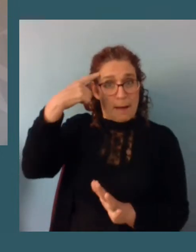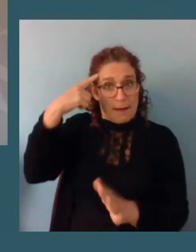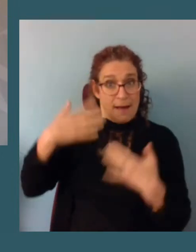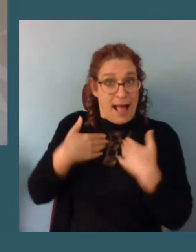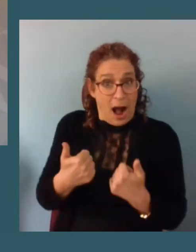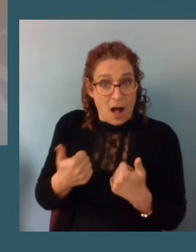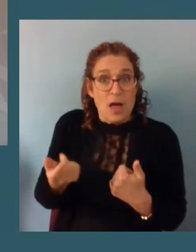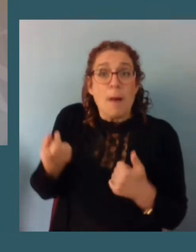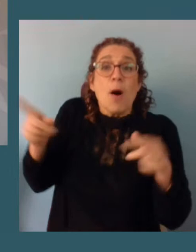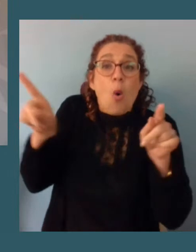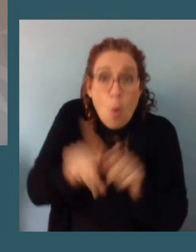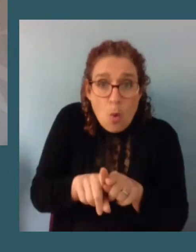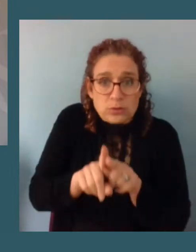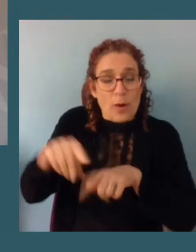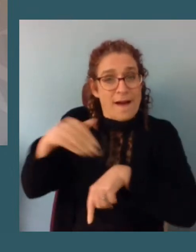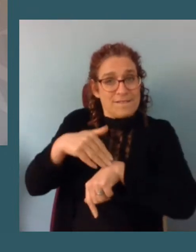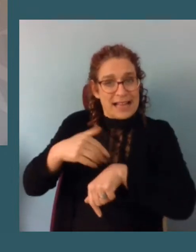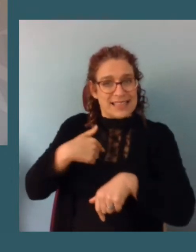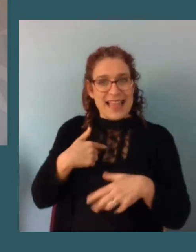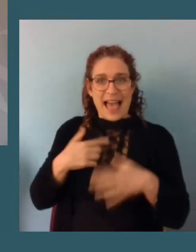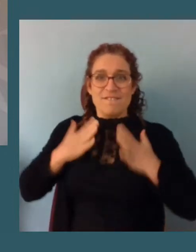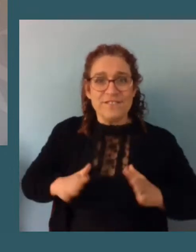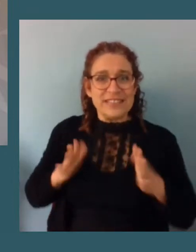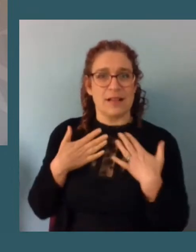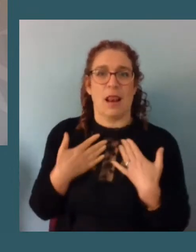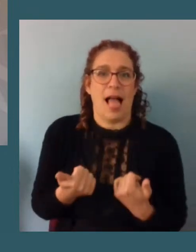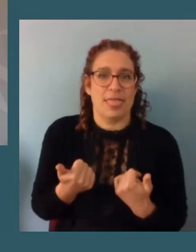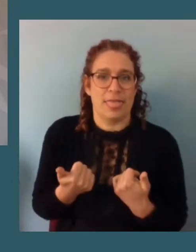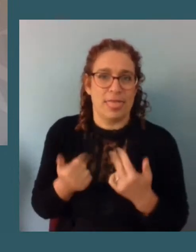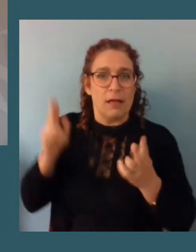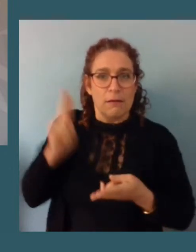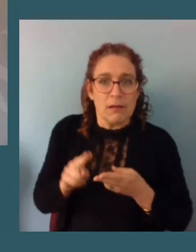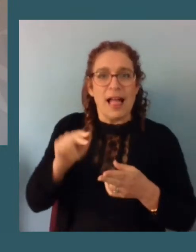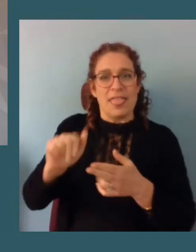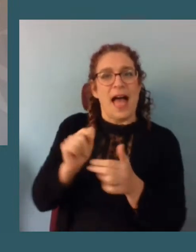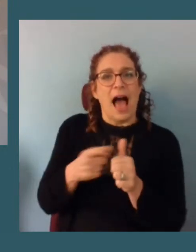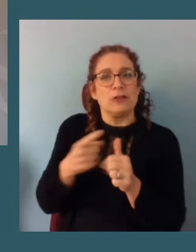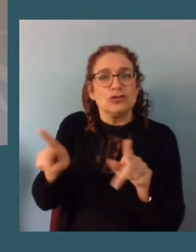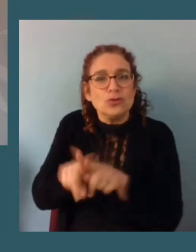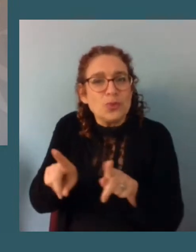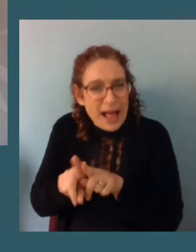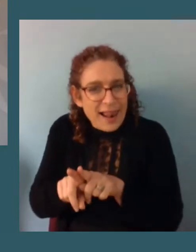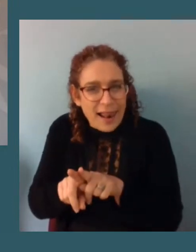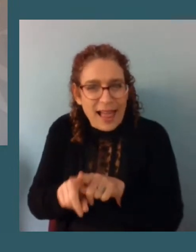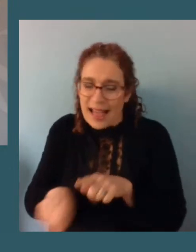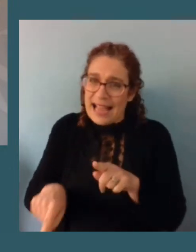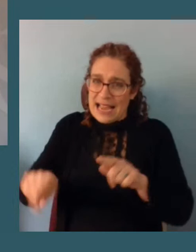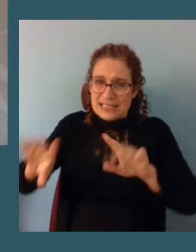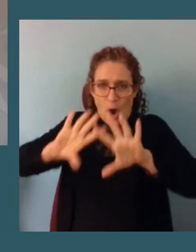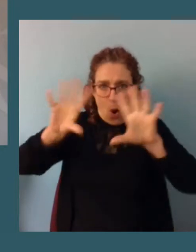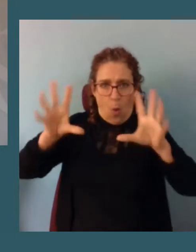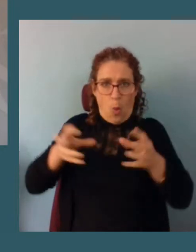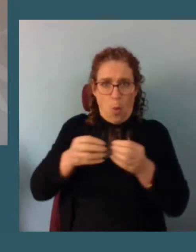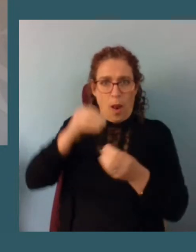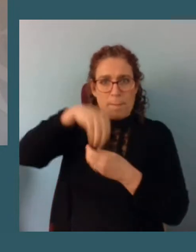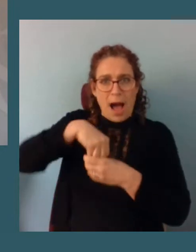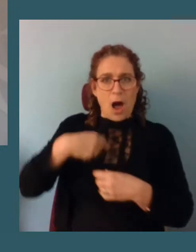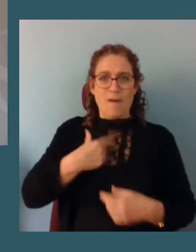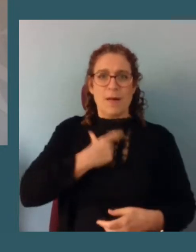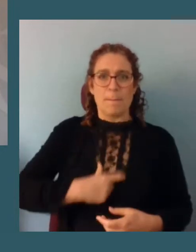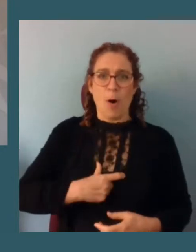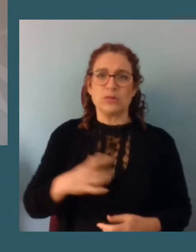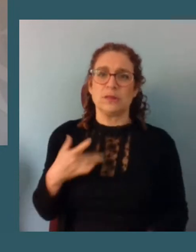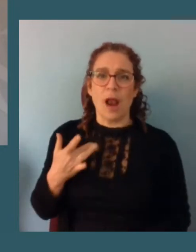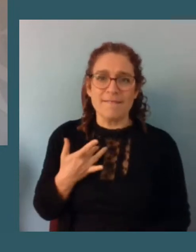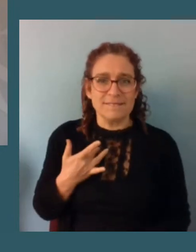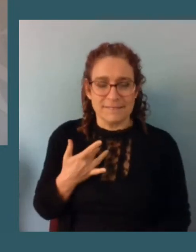if we think more of our well-being as not one or the other, but a very holistic approach to quality of life and well-being, then I think it